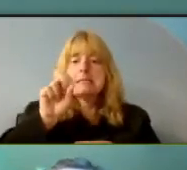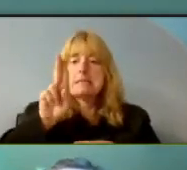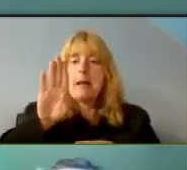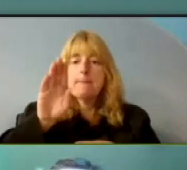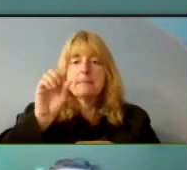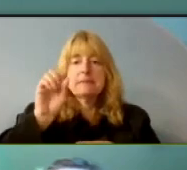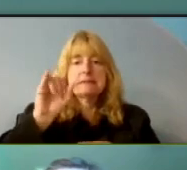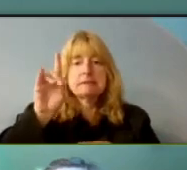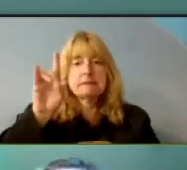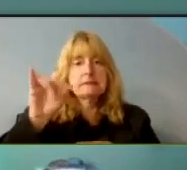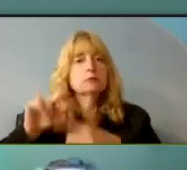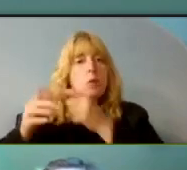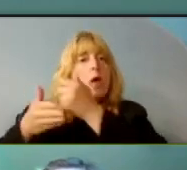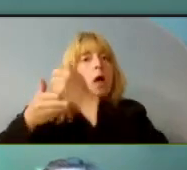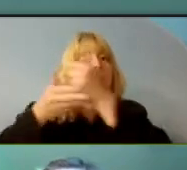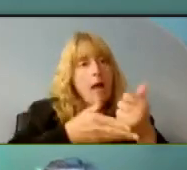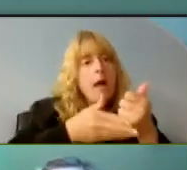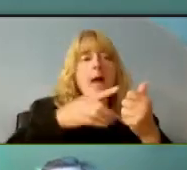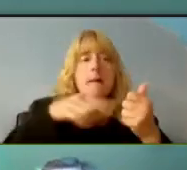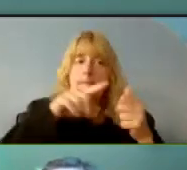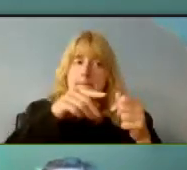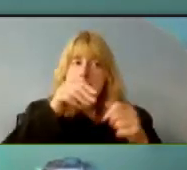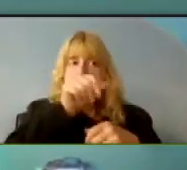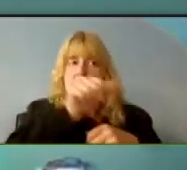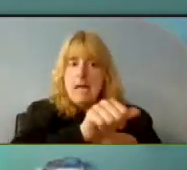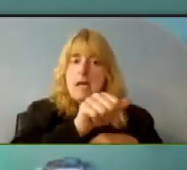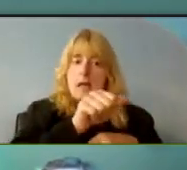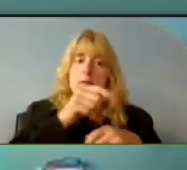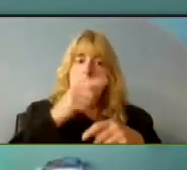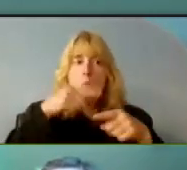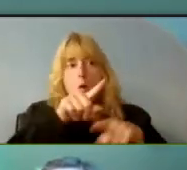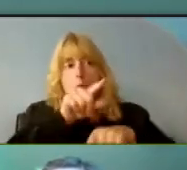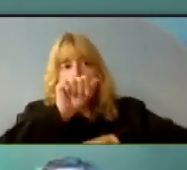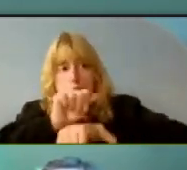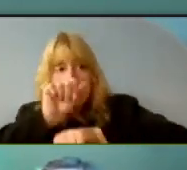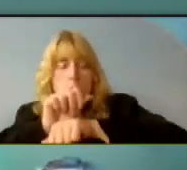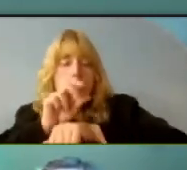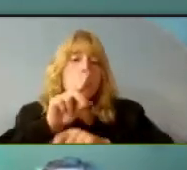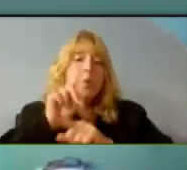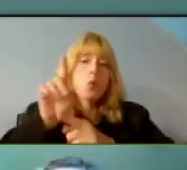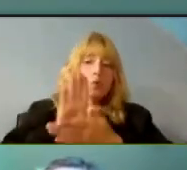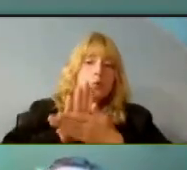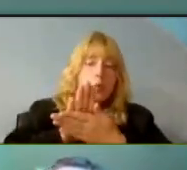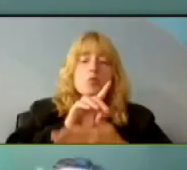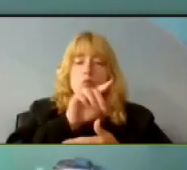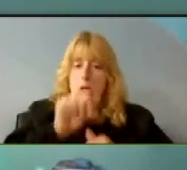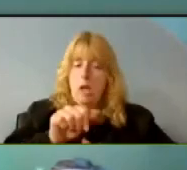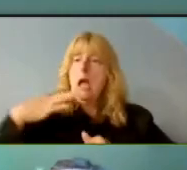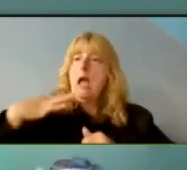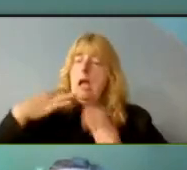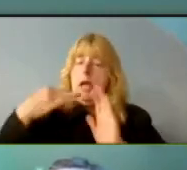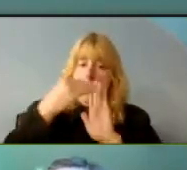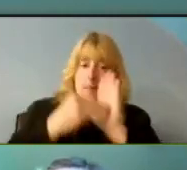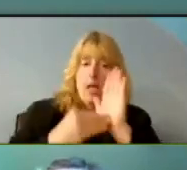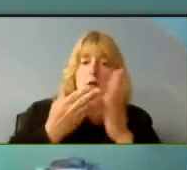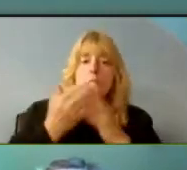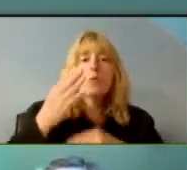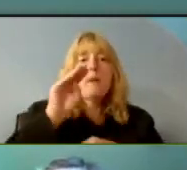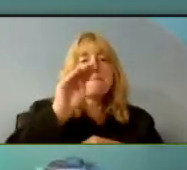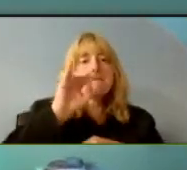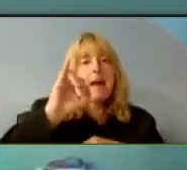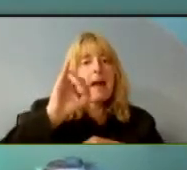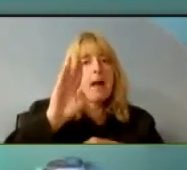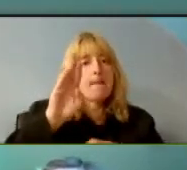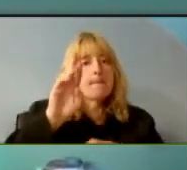in school. You can apply for that program still today. You apply through My Bridges. If you're a child care provider, we are here